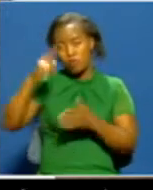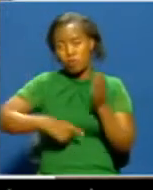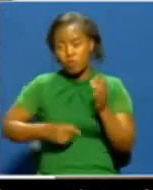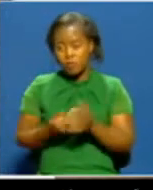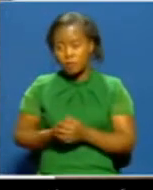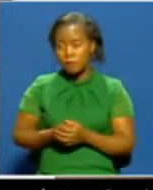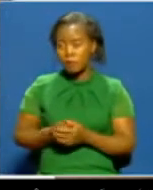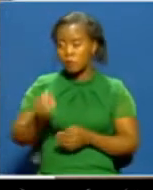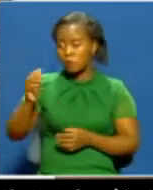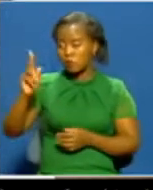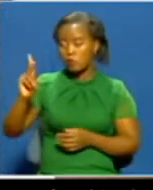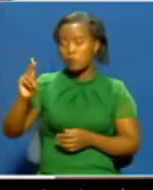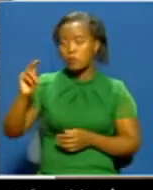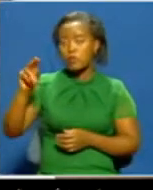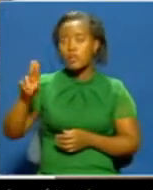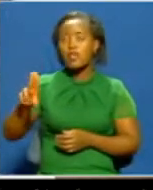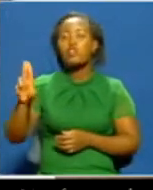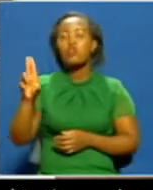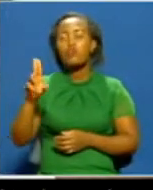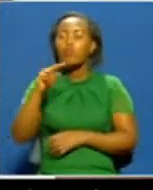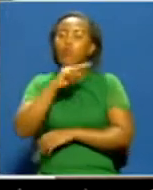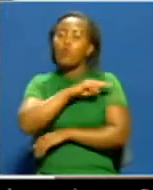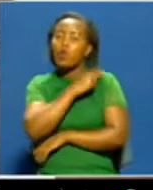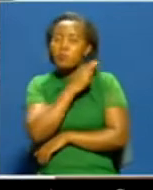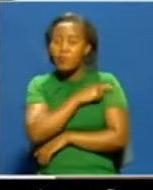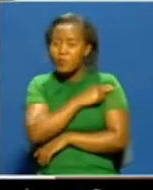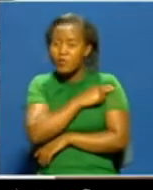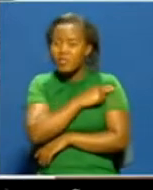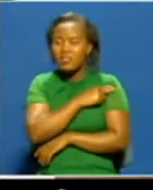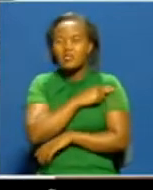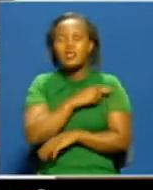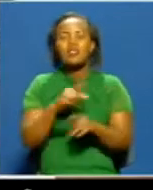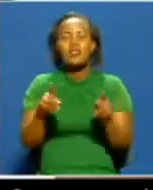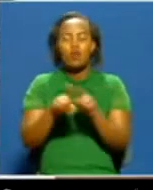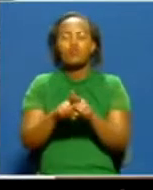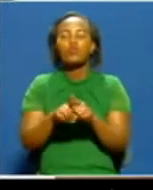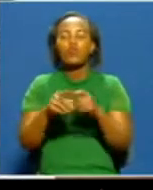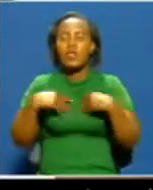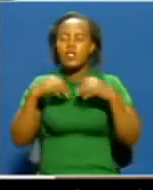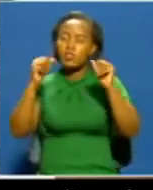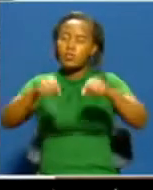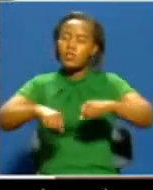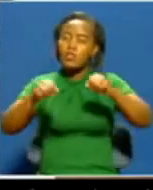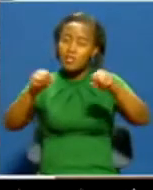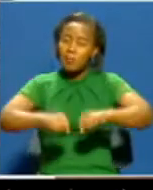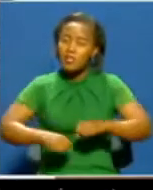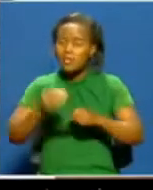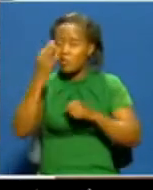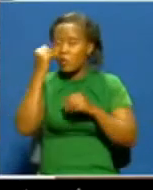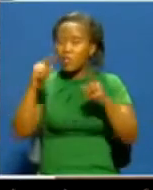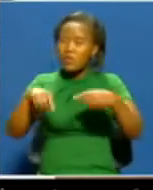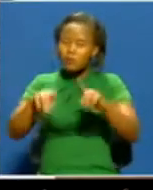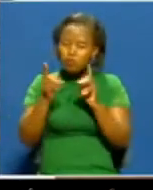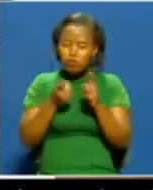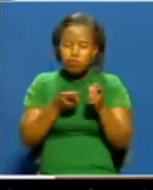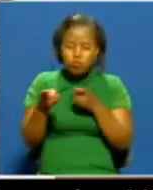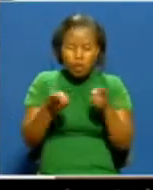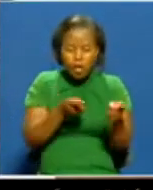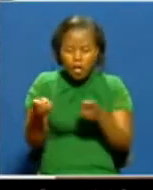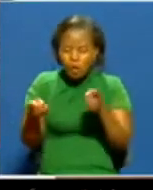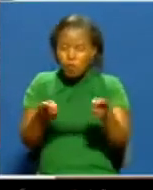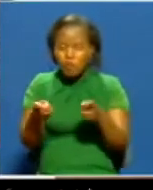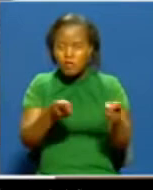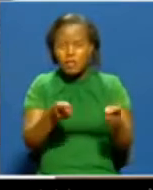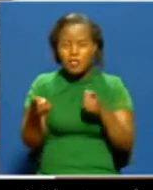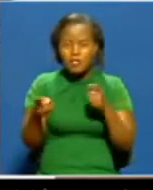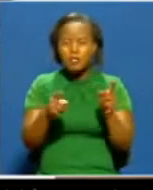KU, you know, Kenyatta University Hospital, still had capacity, because we are the ones who are monitoring it, and we also have the capacity